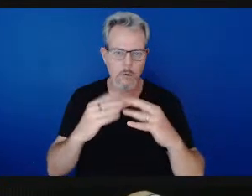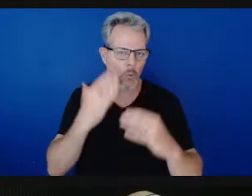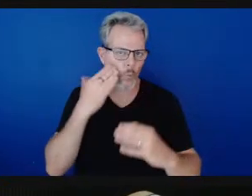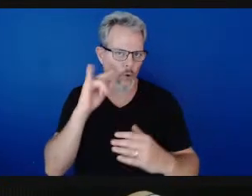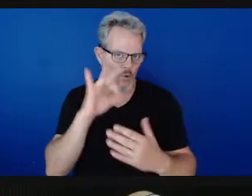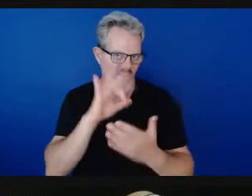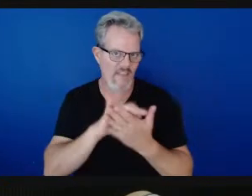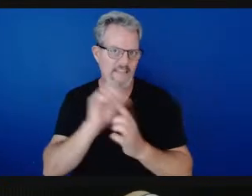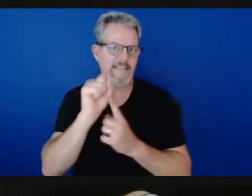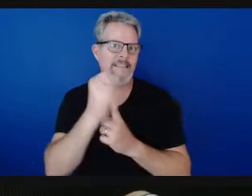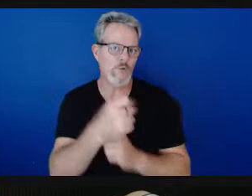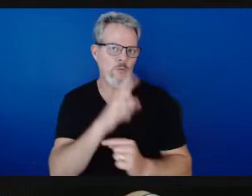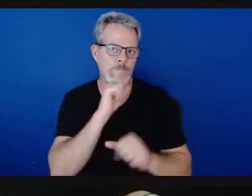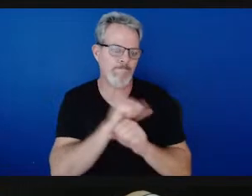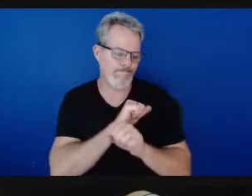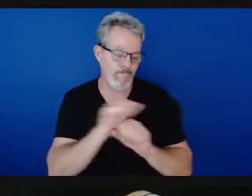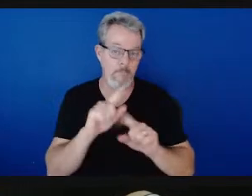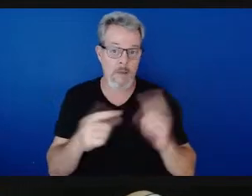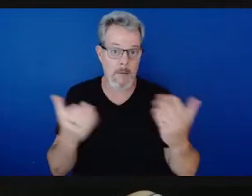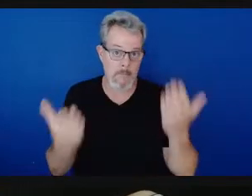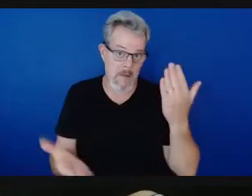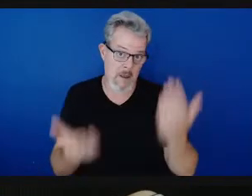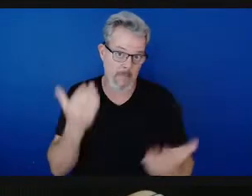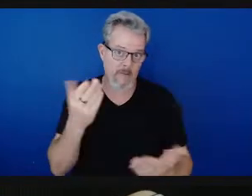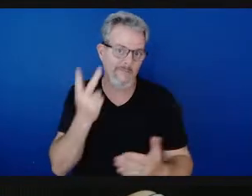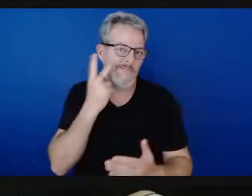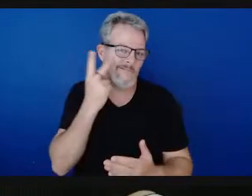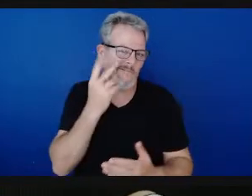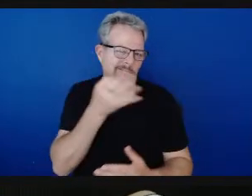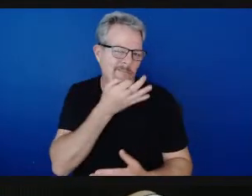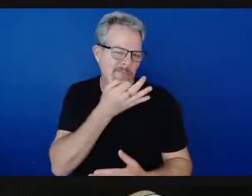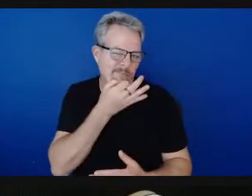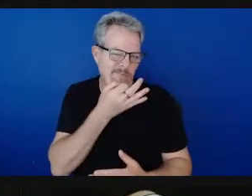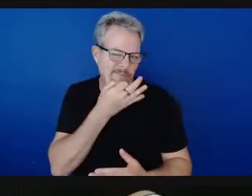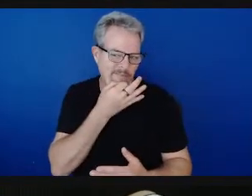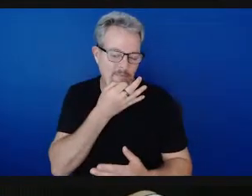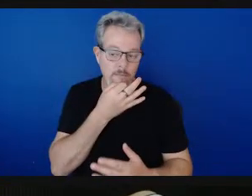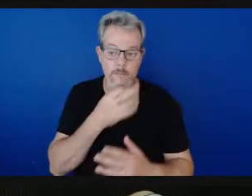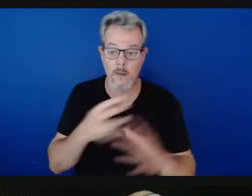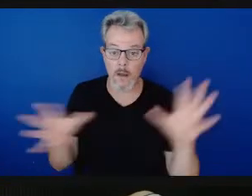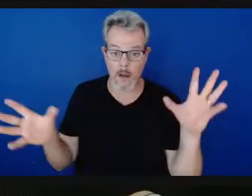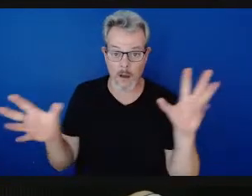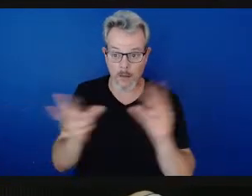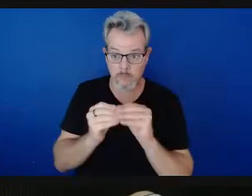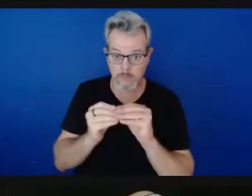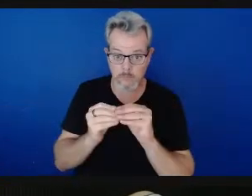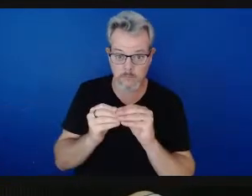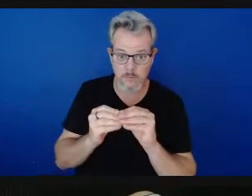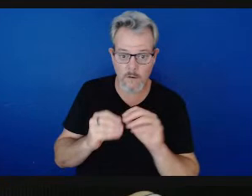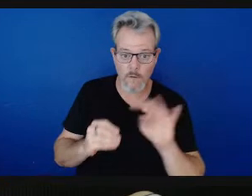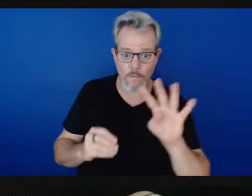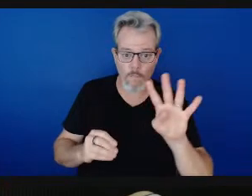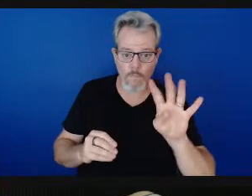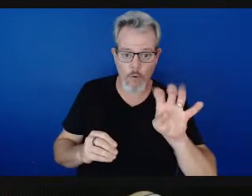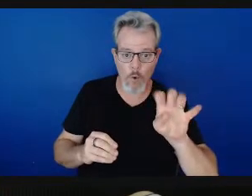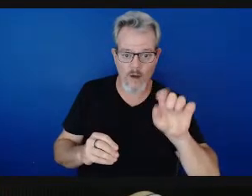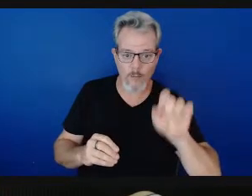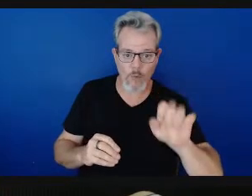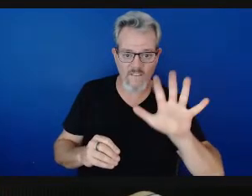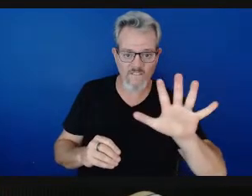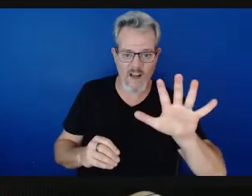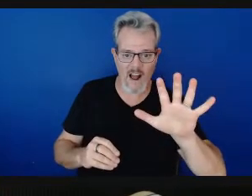but that's possible as well. More on that in a minute. Altogether, we're looking at from 400.5 meters elevation